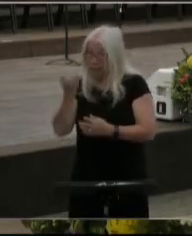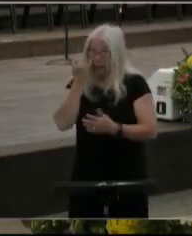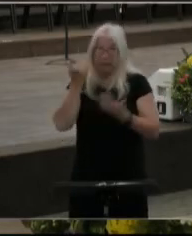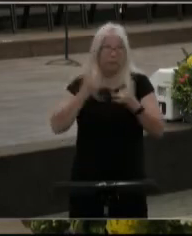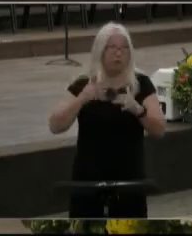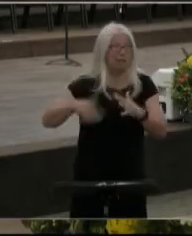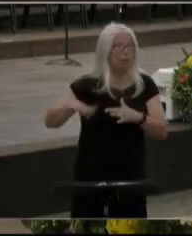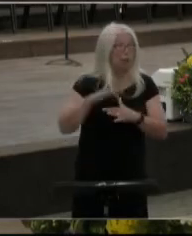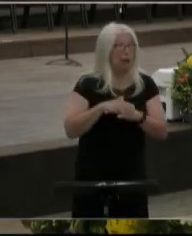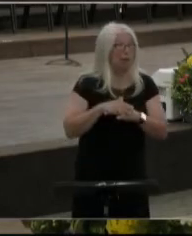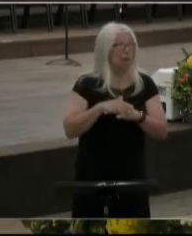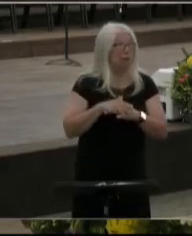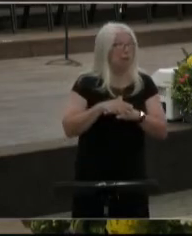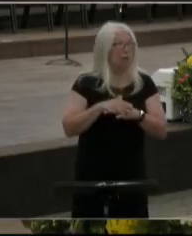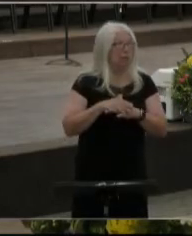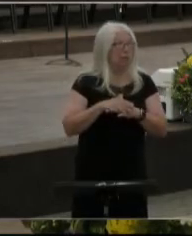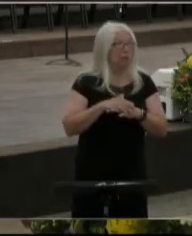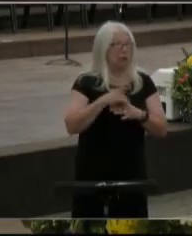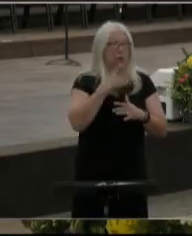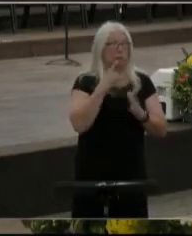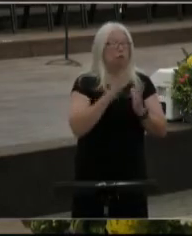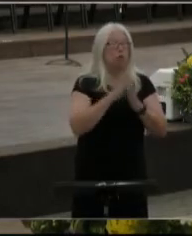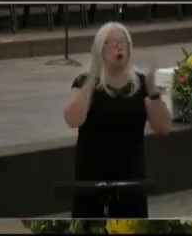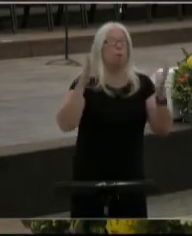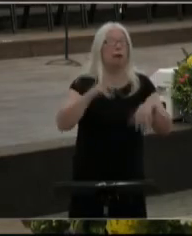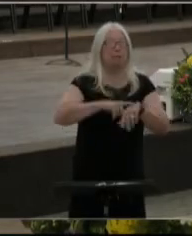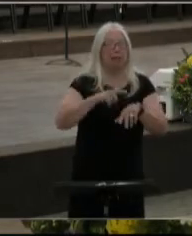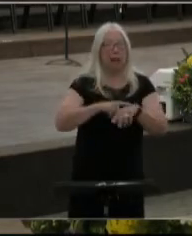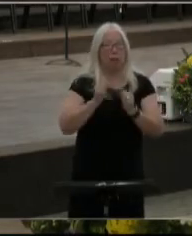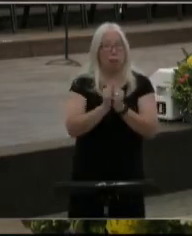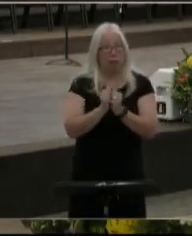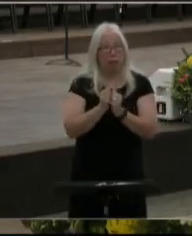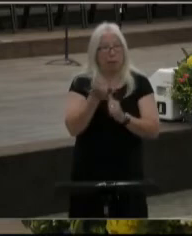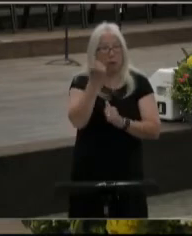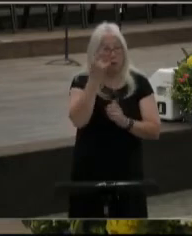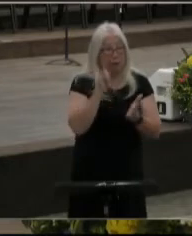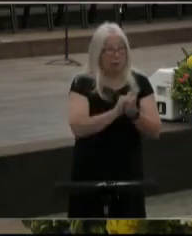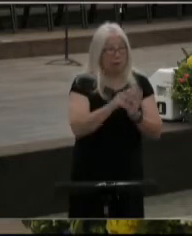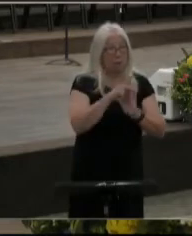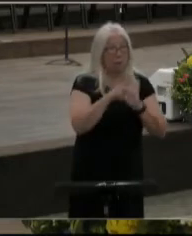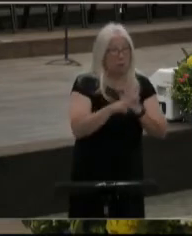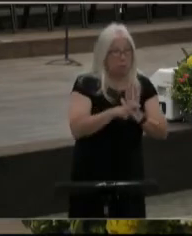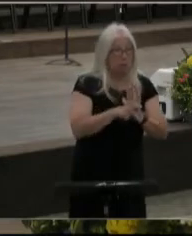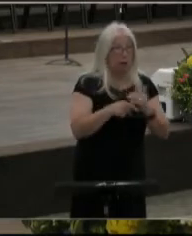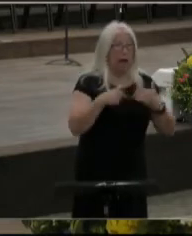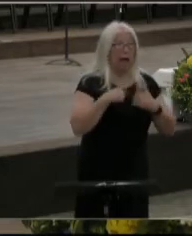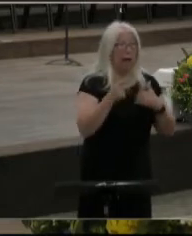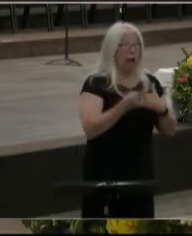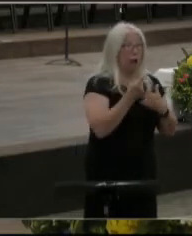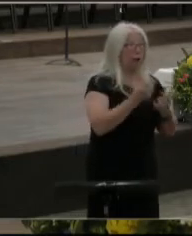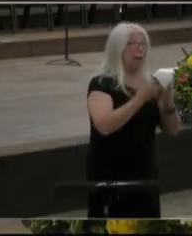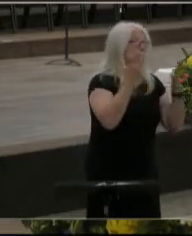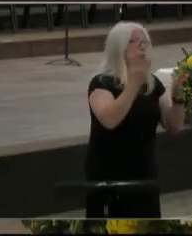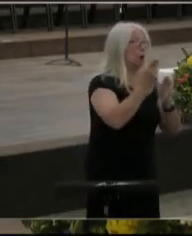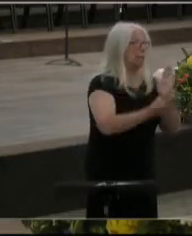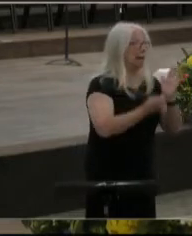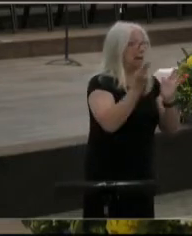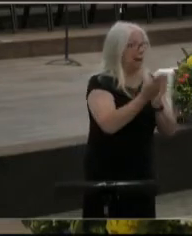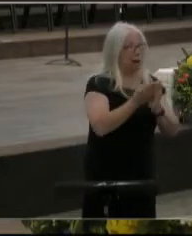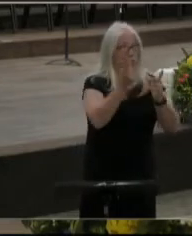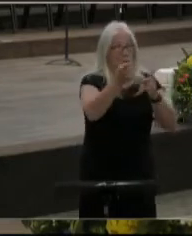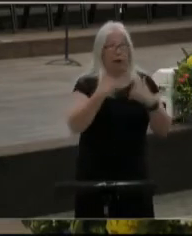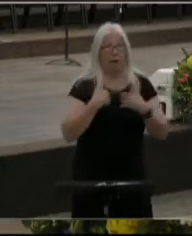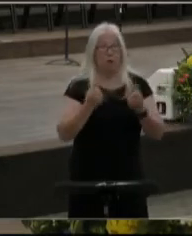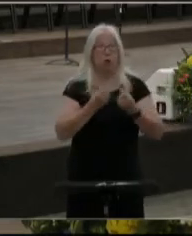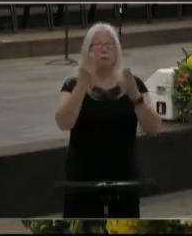still around, that you will have missed so much time with. Because please understand this principle. I've only got so many hours. You've